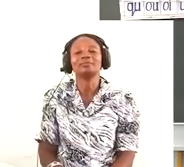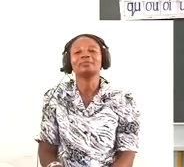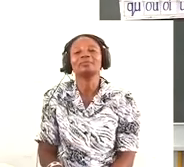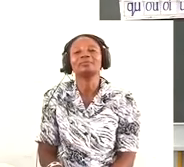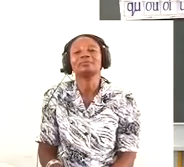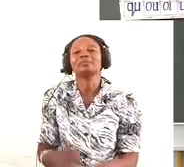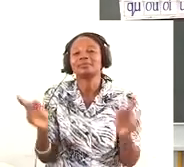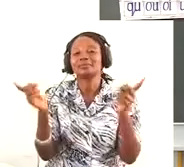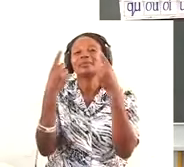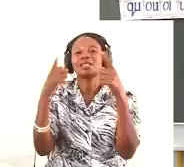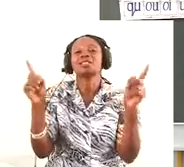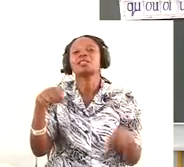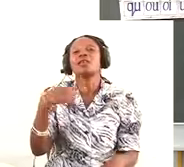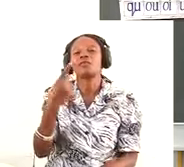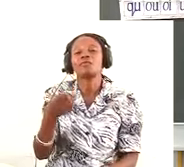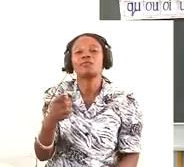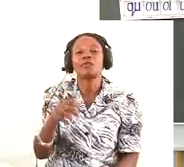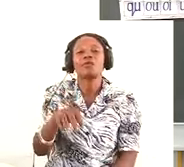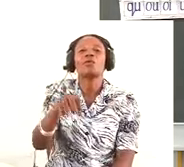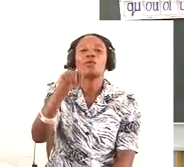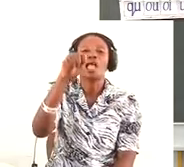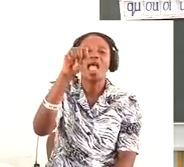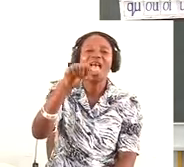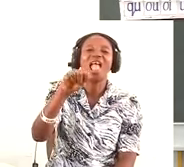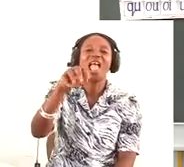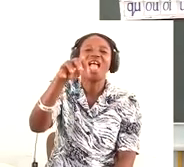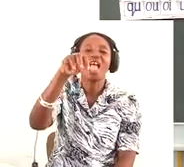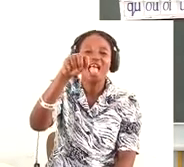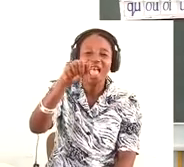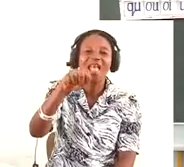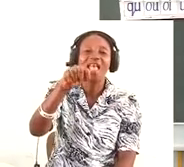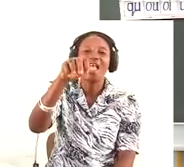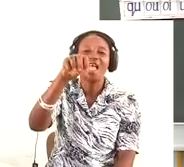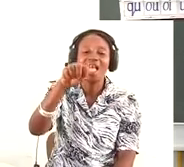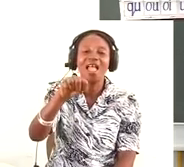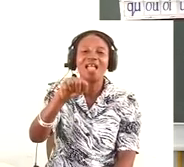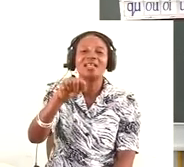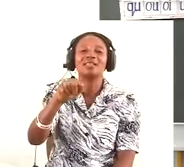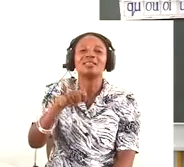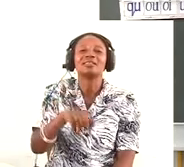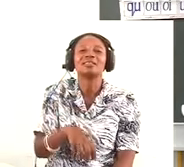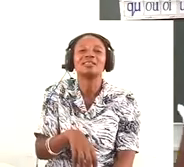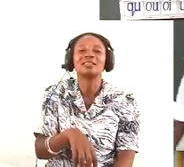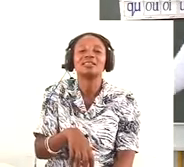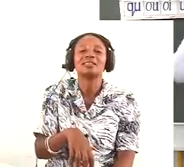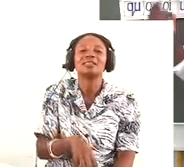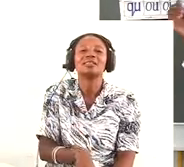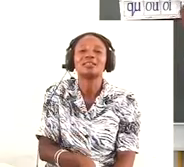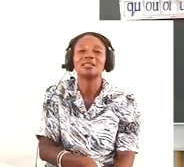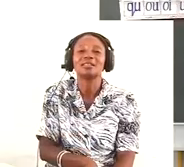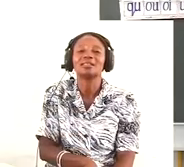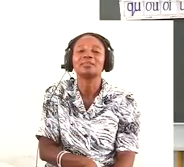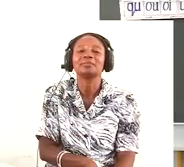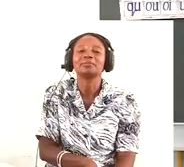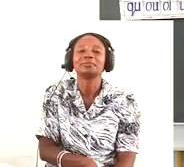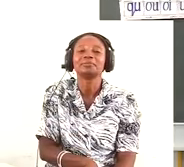And that's the song for eh. We do the two k, kick,